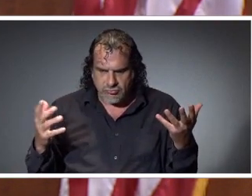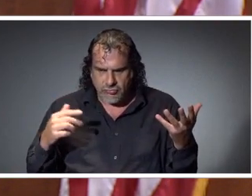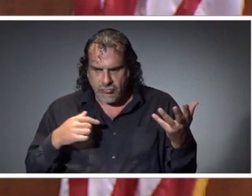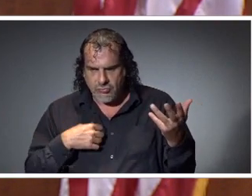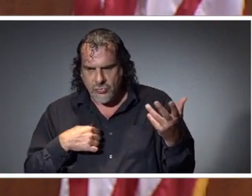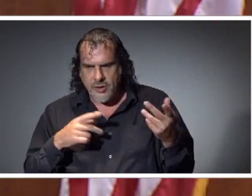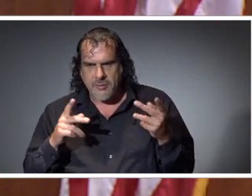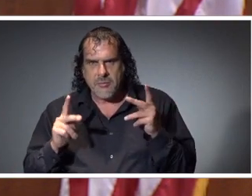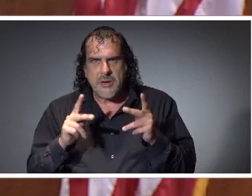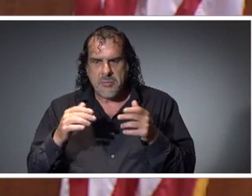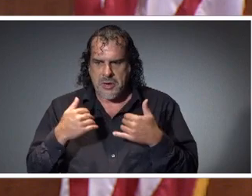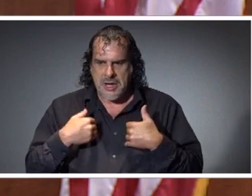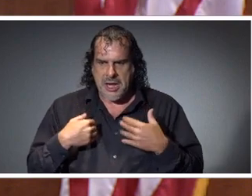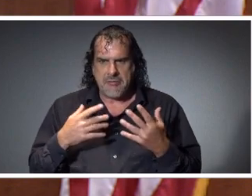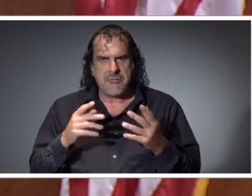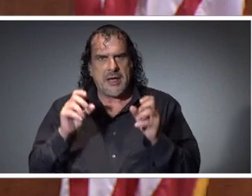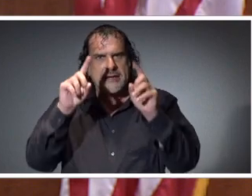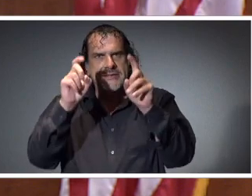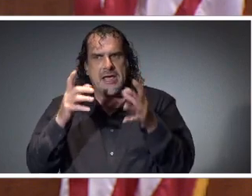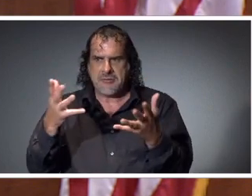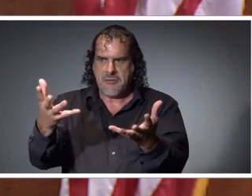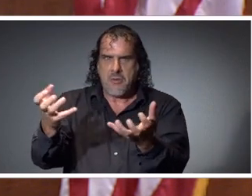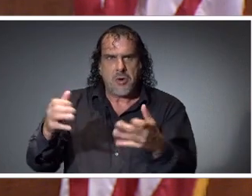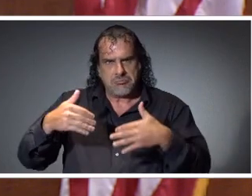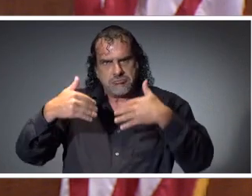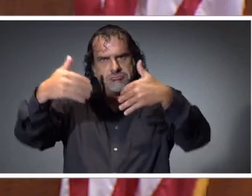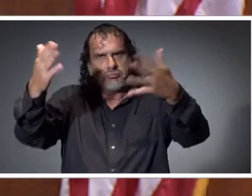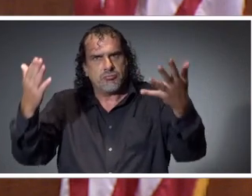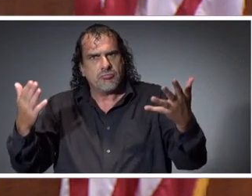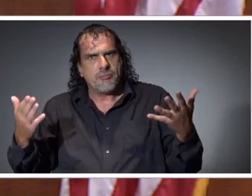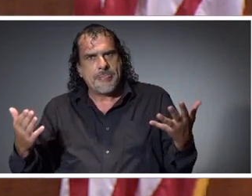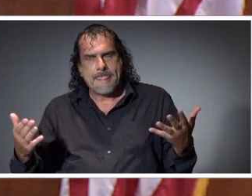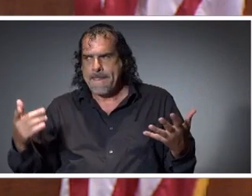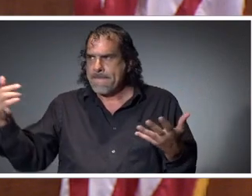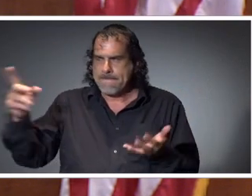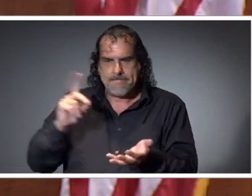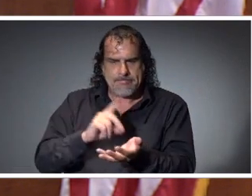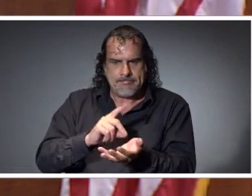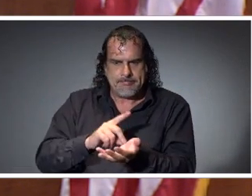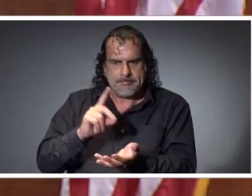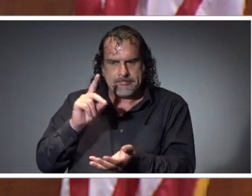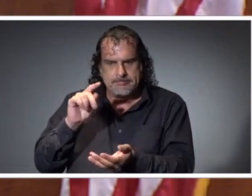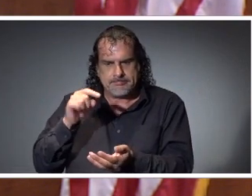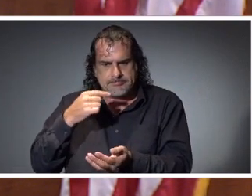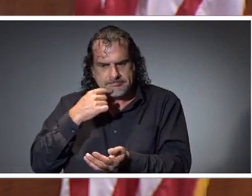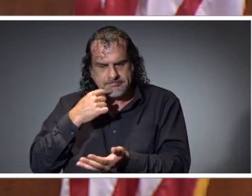more opportunities for testing. But I think one of the points that Dr. Dobbs makes repeatedly, and it's right,